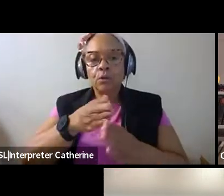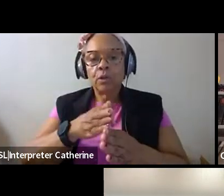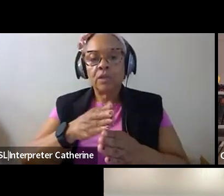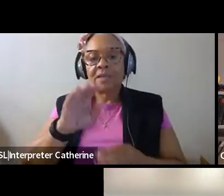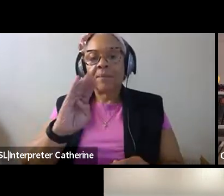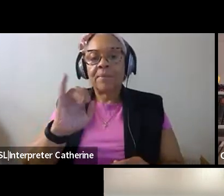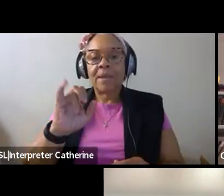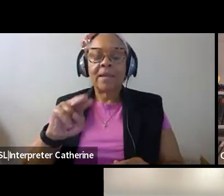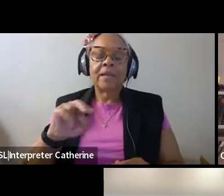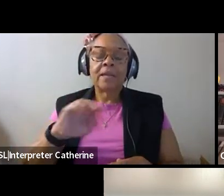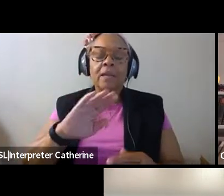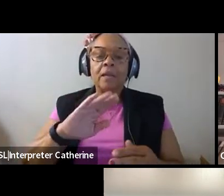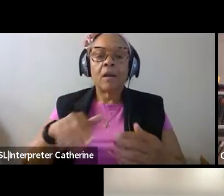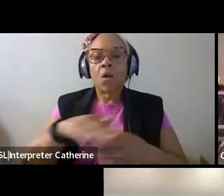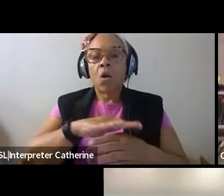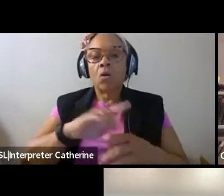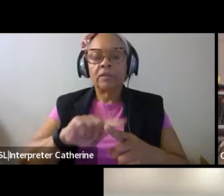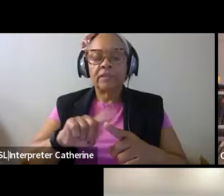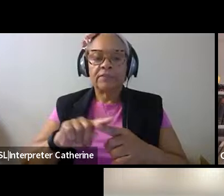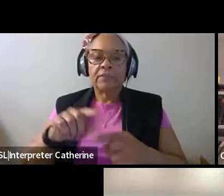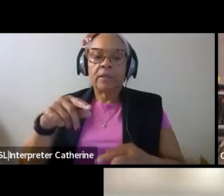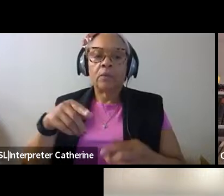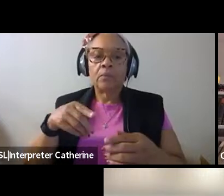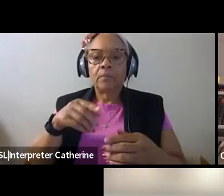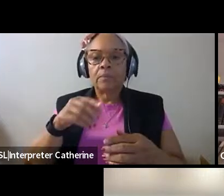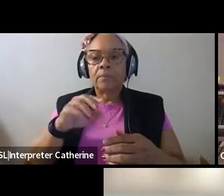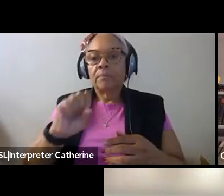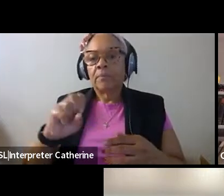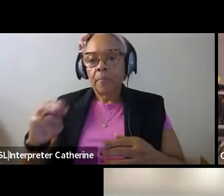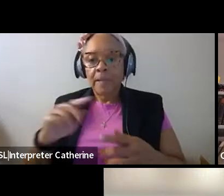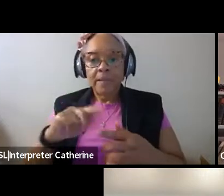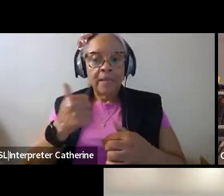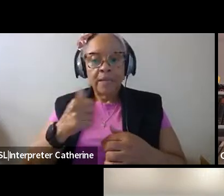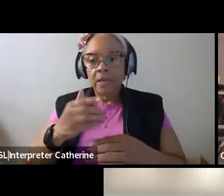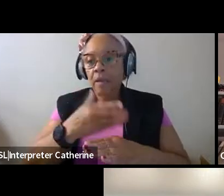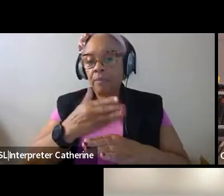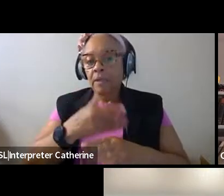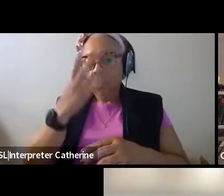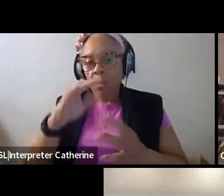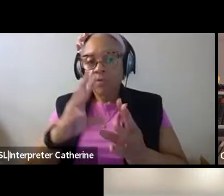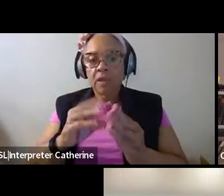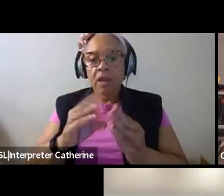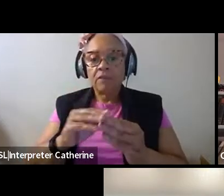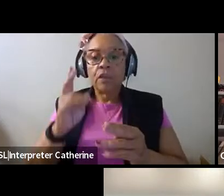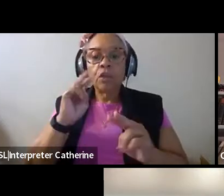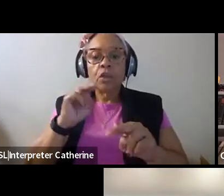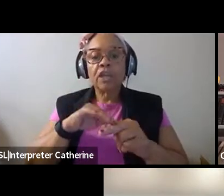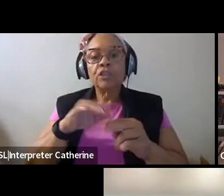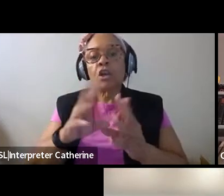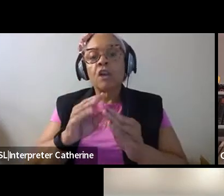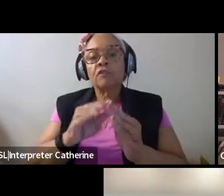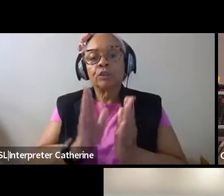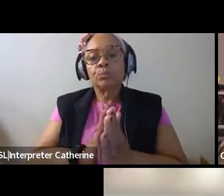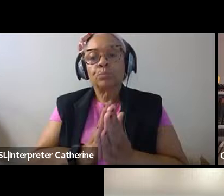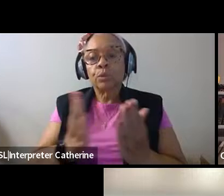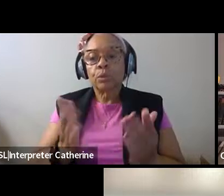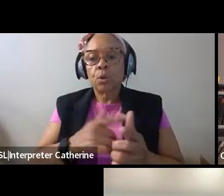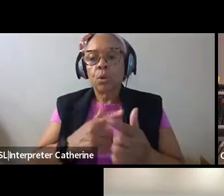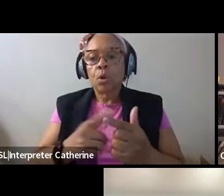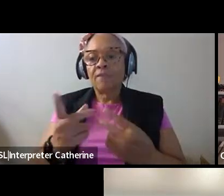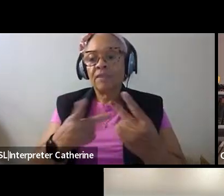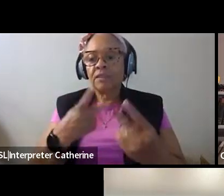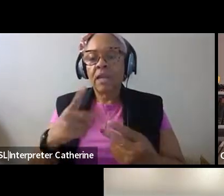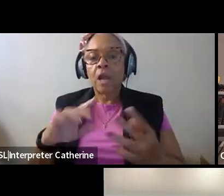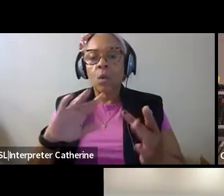platforms. So for any up-to-date information on the conference, you can check out your conference booklet or visit our